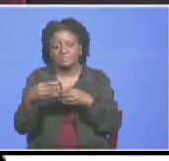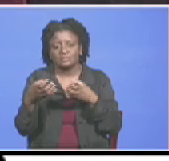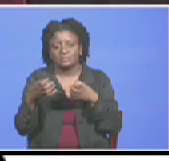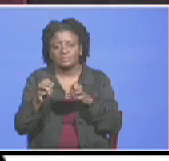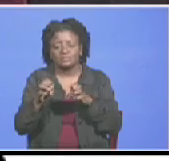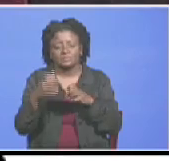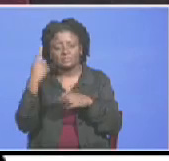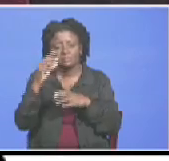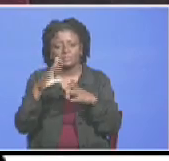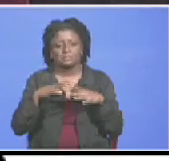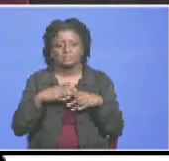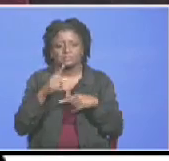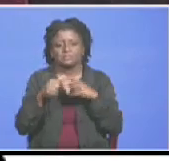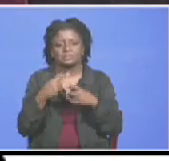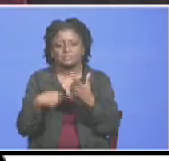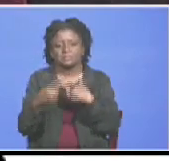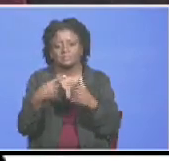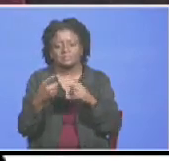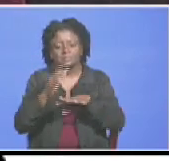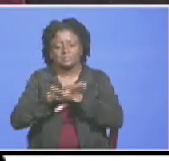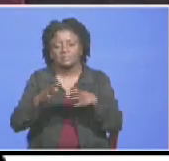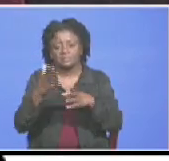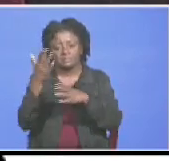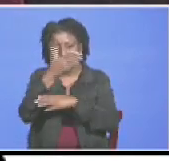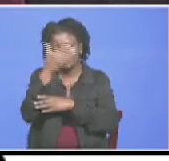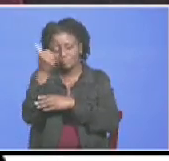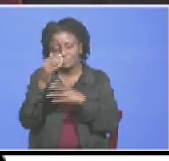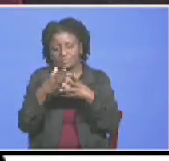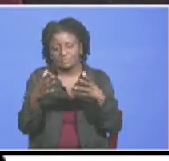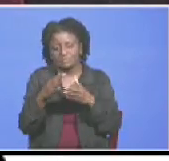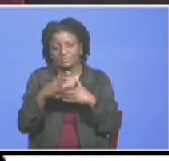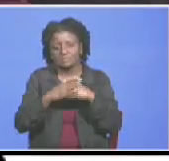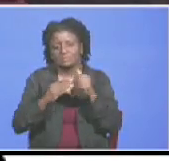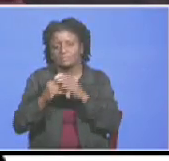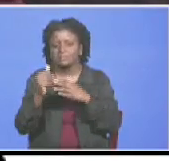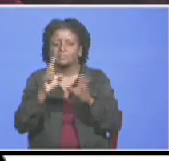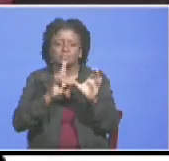you come, don't forget the big comfy chair. Crystal Darling, ZNS Network News.